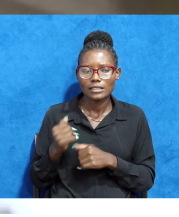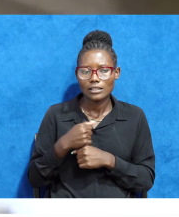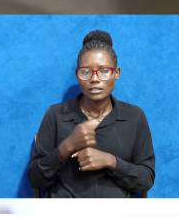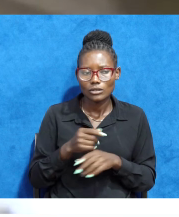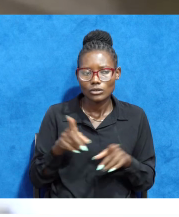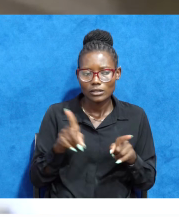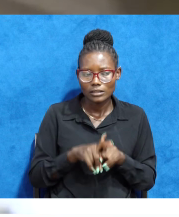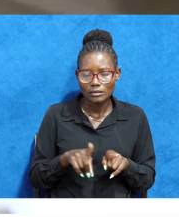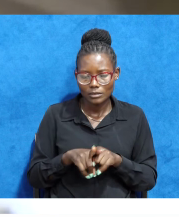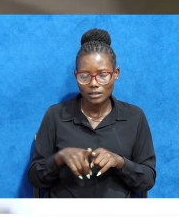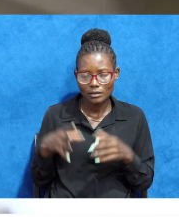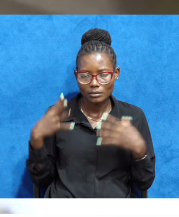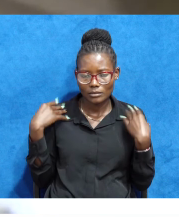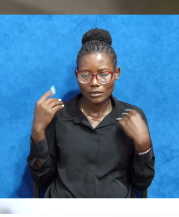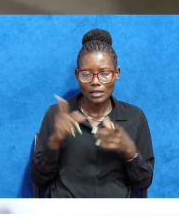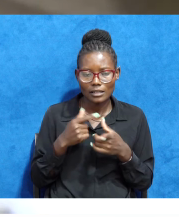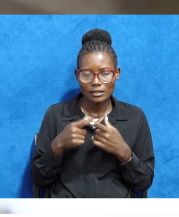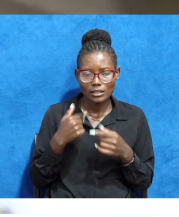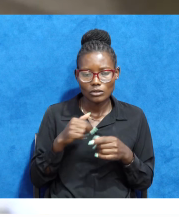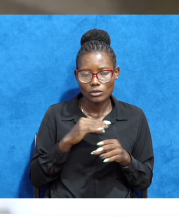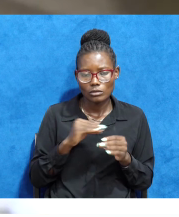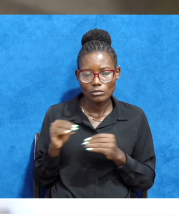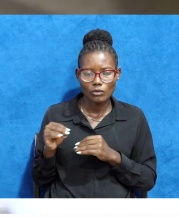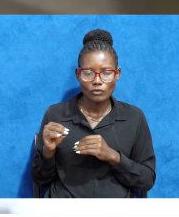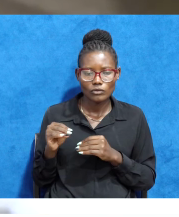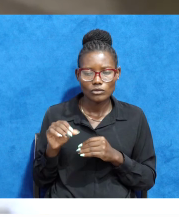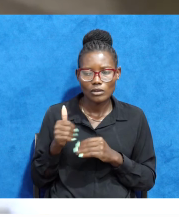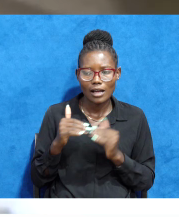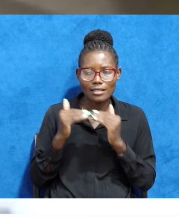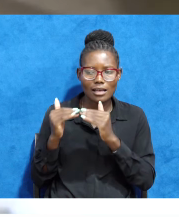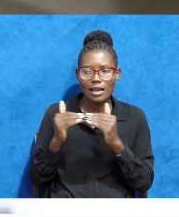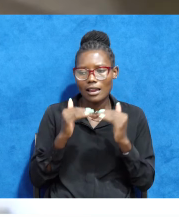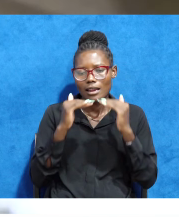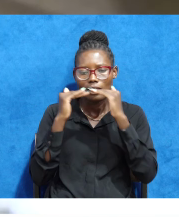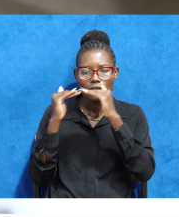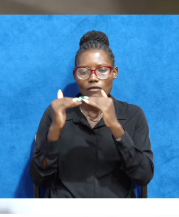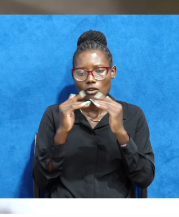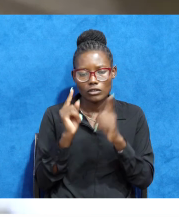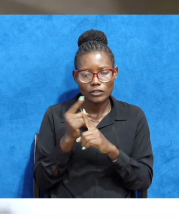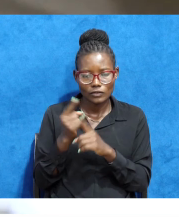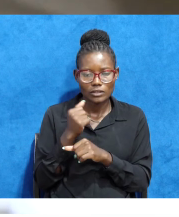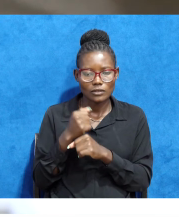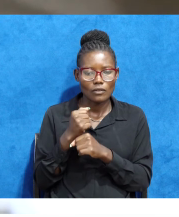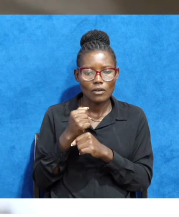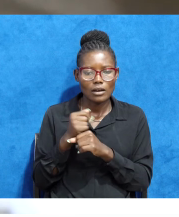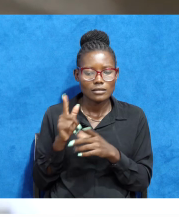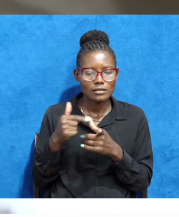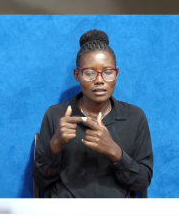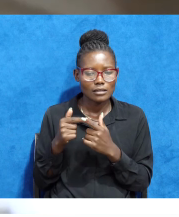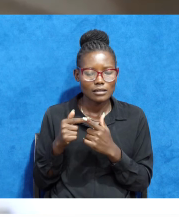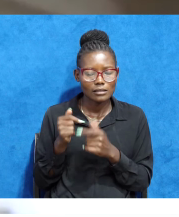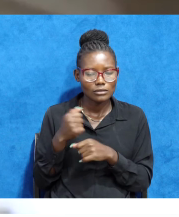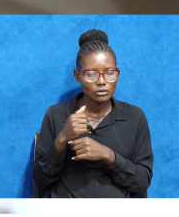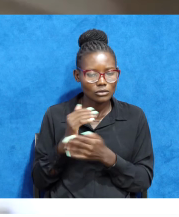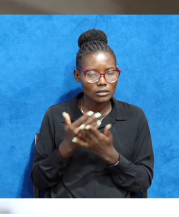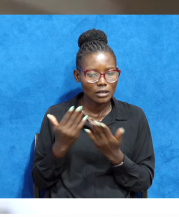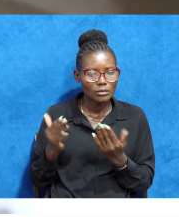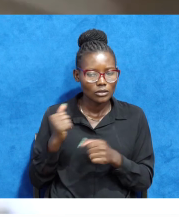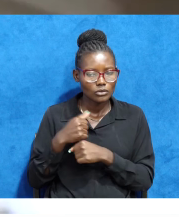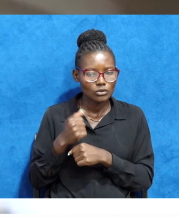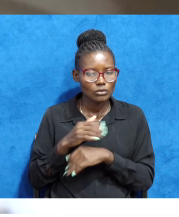want to work on those driving mechanics, I might take one of my sprint sessions a week that's going to be more sled focused. And that